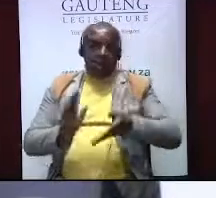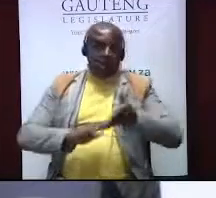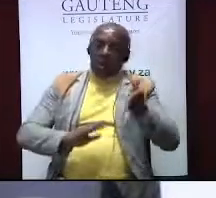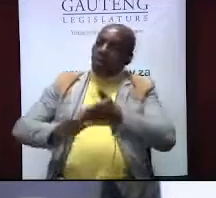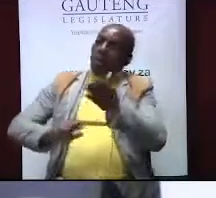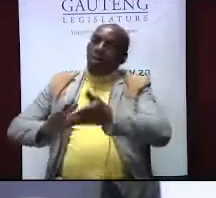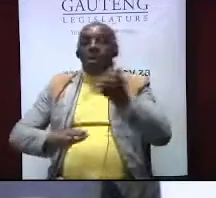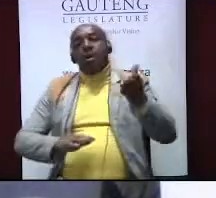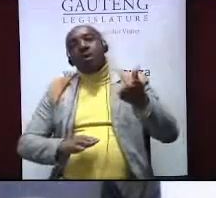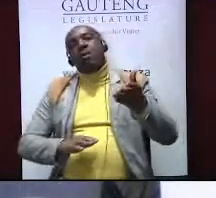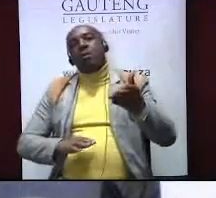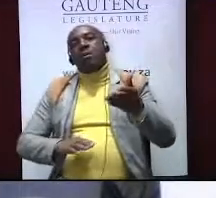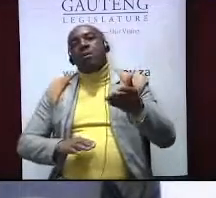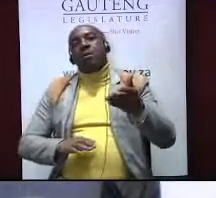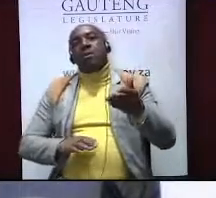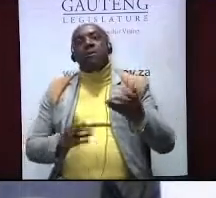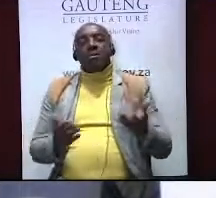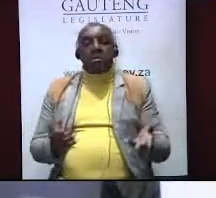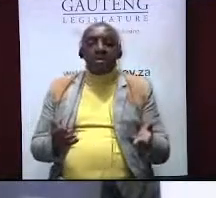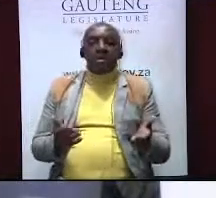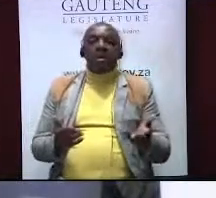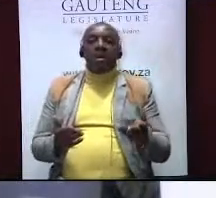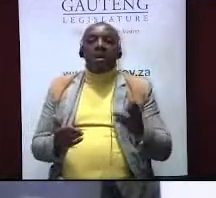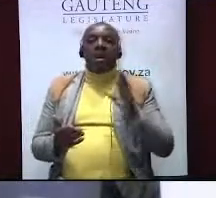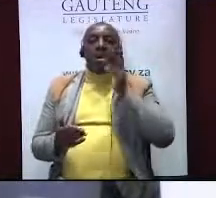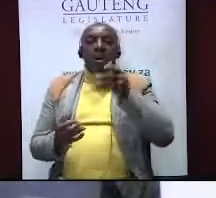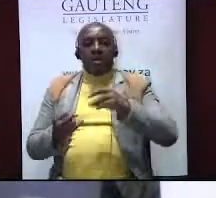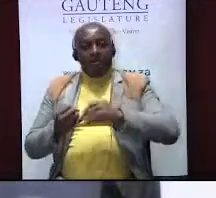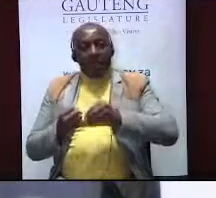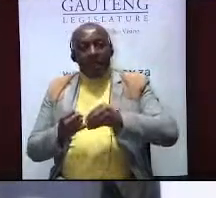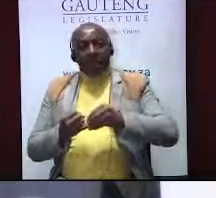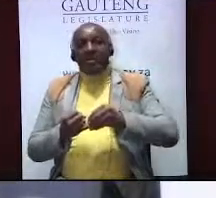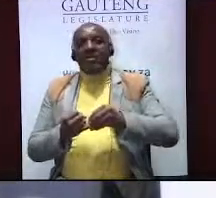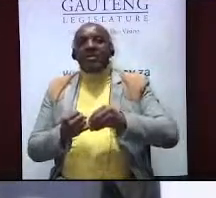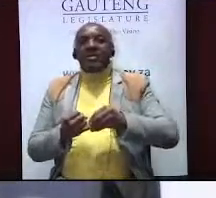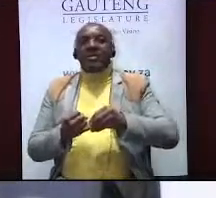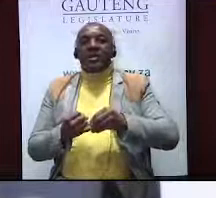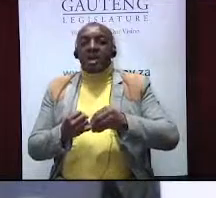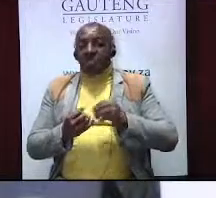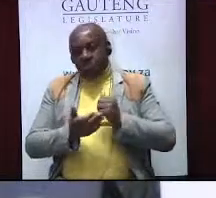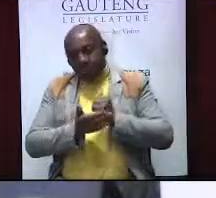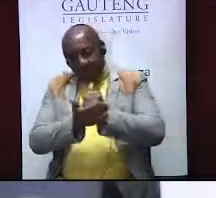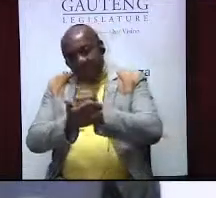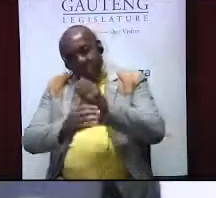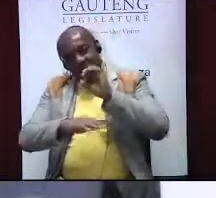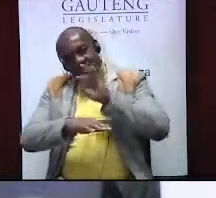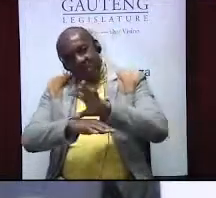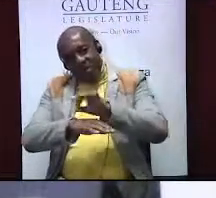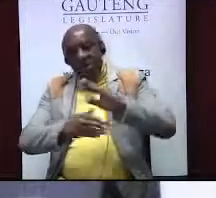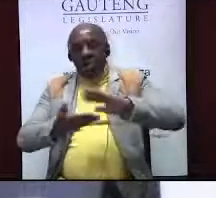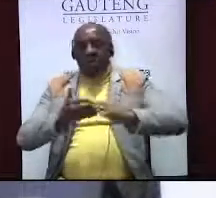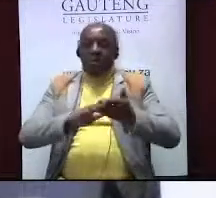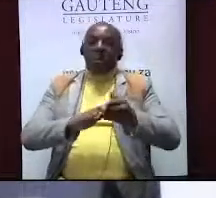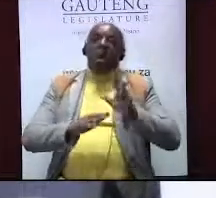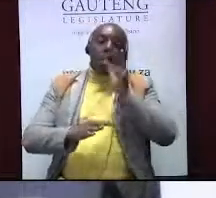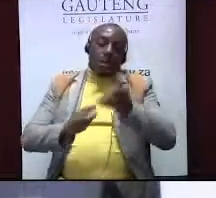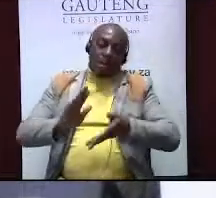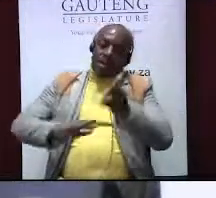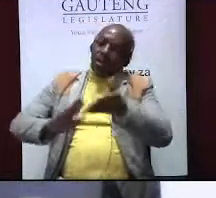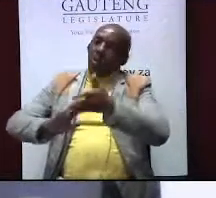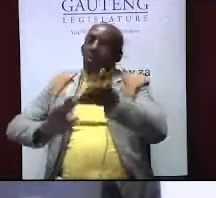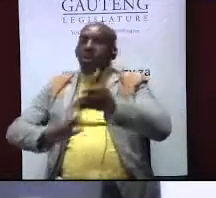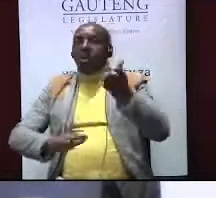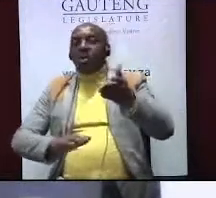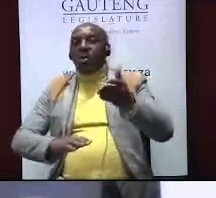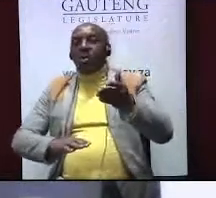there. Let's be the missionary of our communities. Let's go out there.